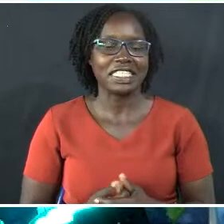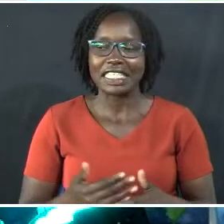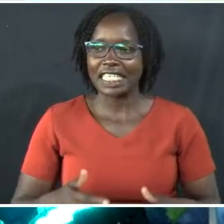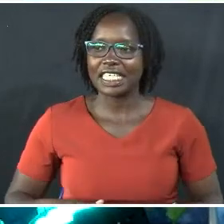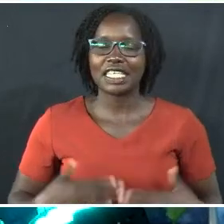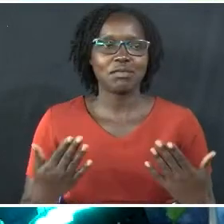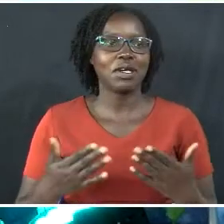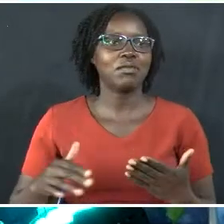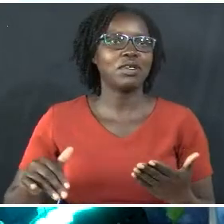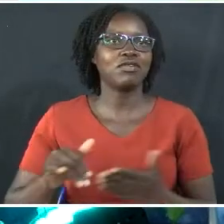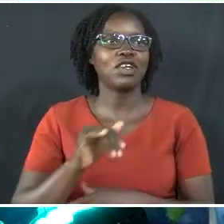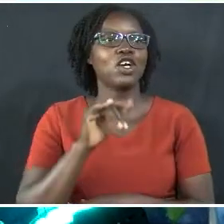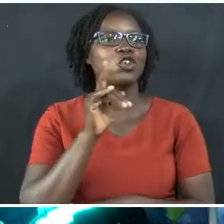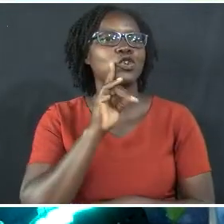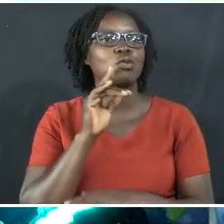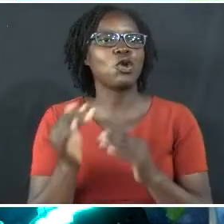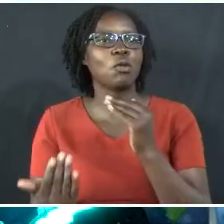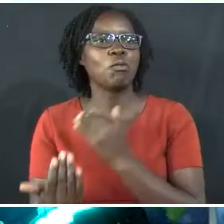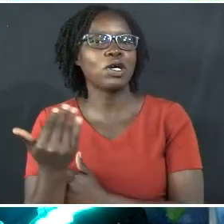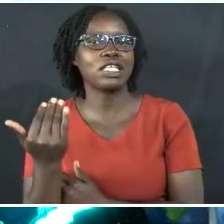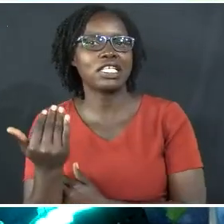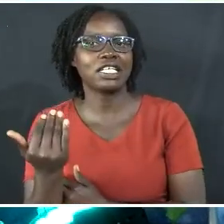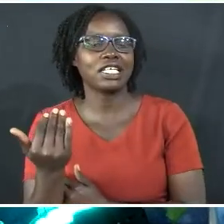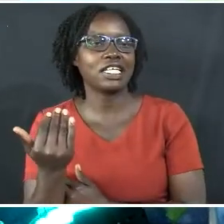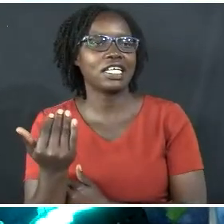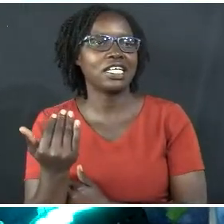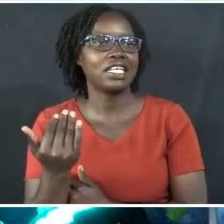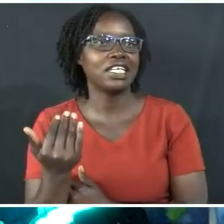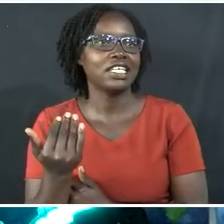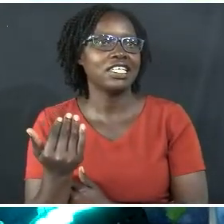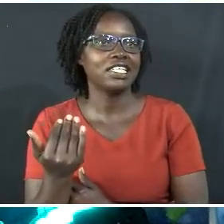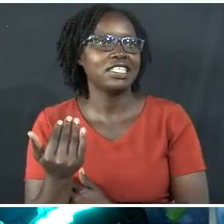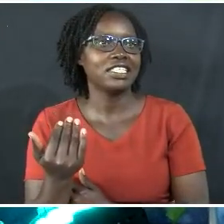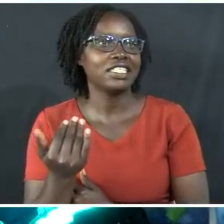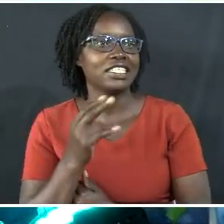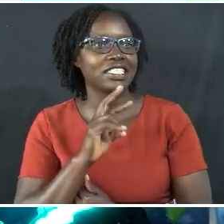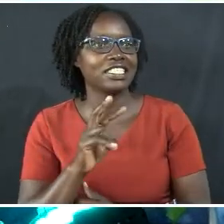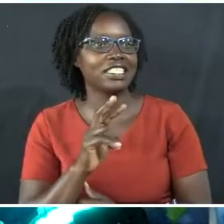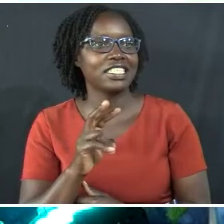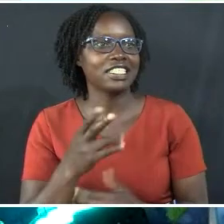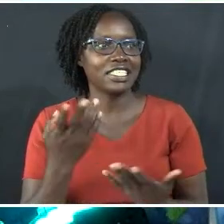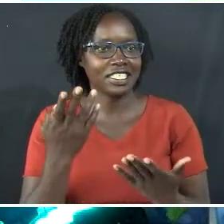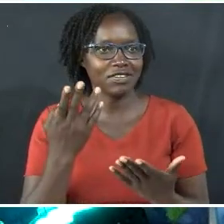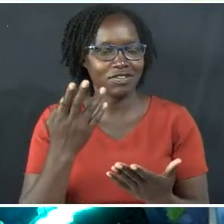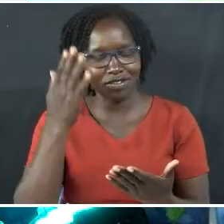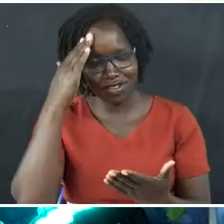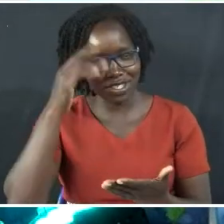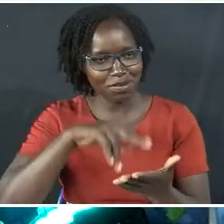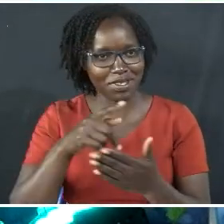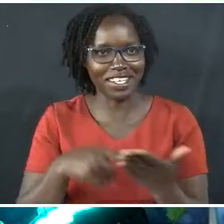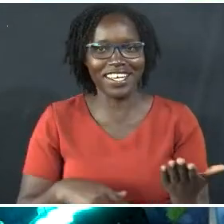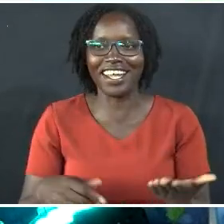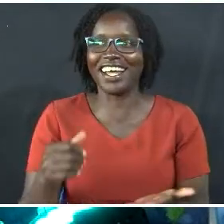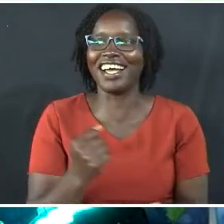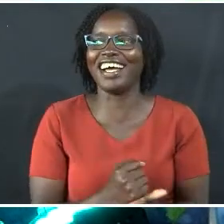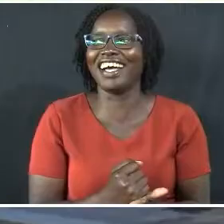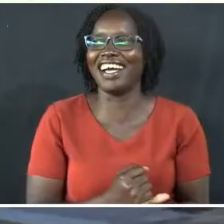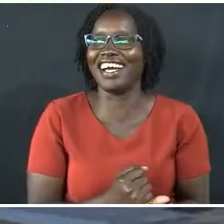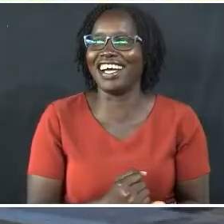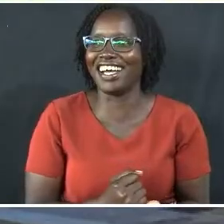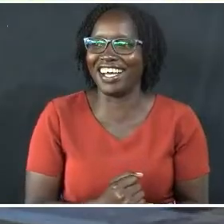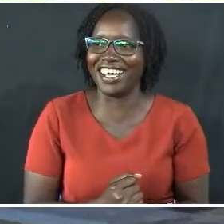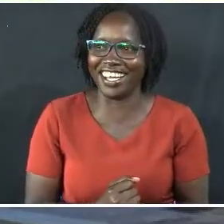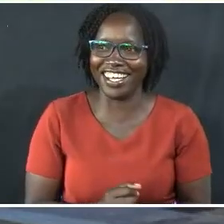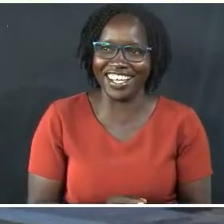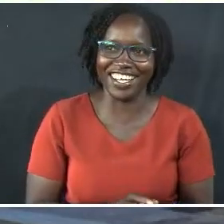I'll be flying tomorrow in the morning and see my mama. If you know what that means, say amen.